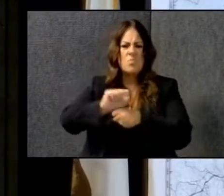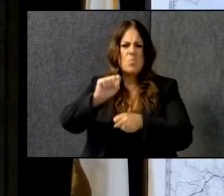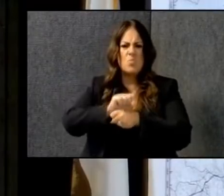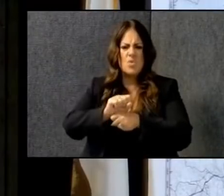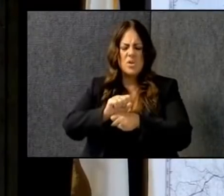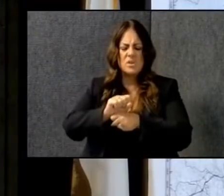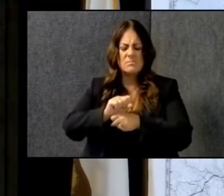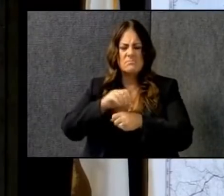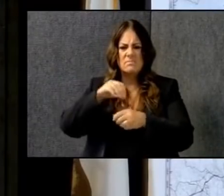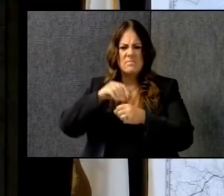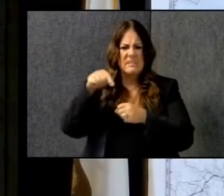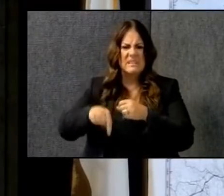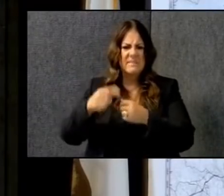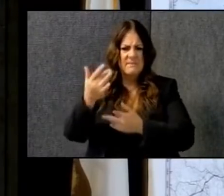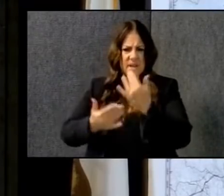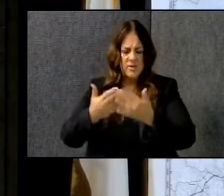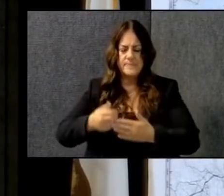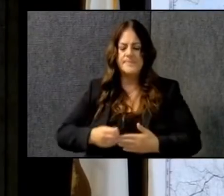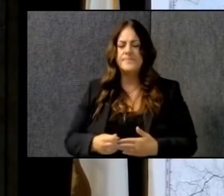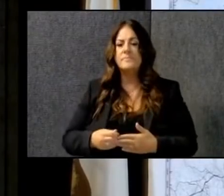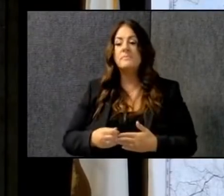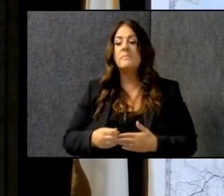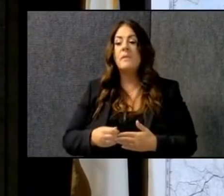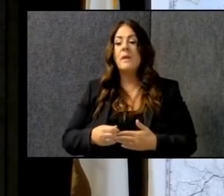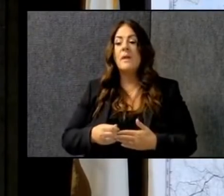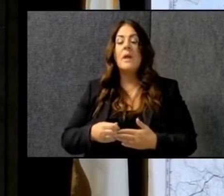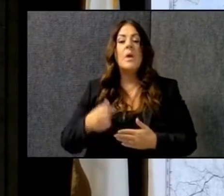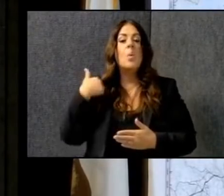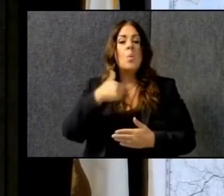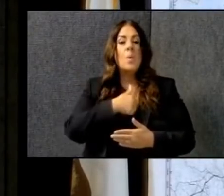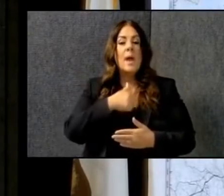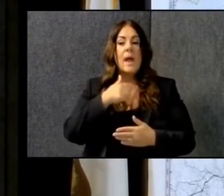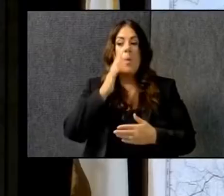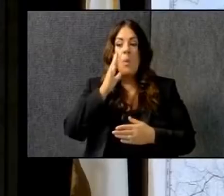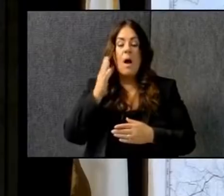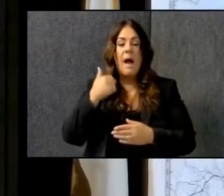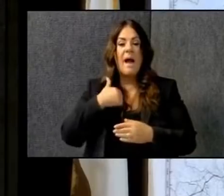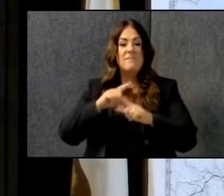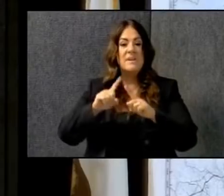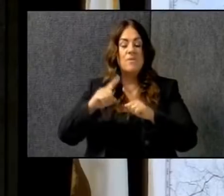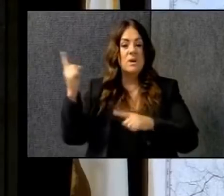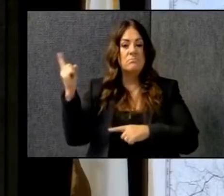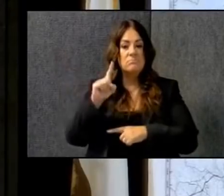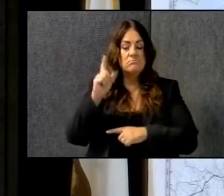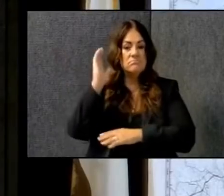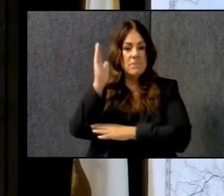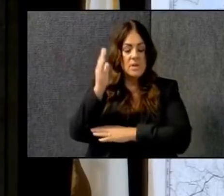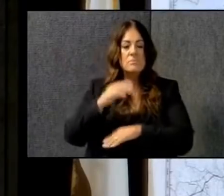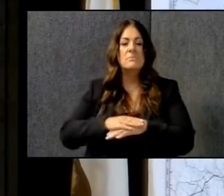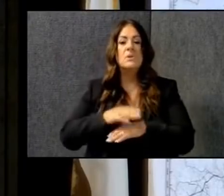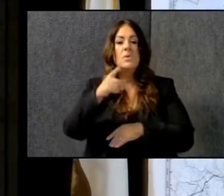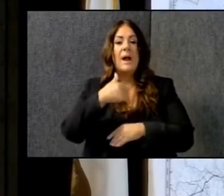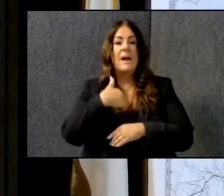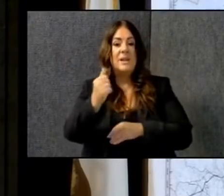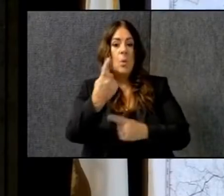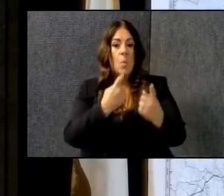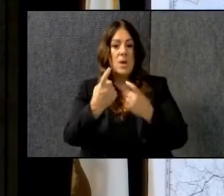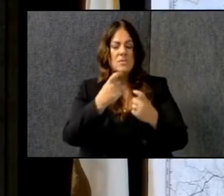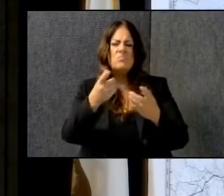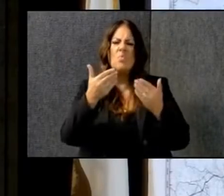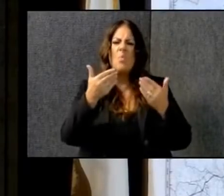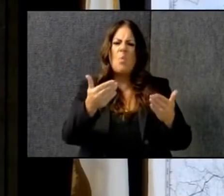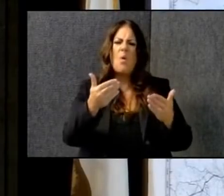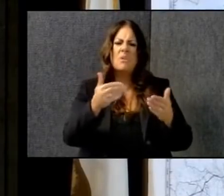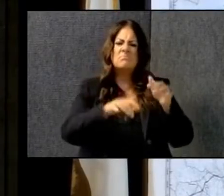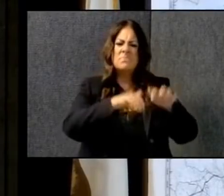Approximately halfway through our presentation today, we will open to Q&A from the public. If you do have questions, please submit them in the Zoom chat